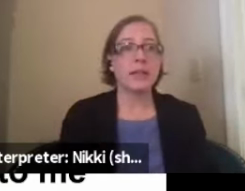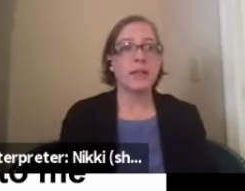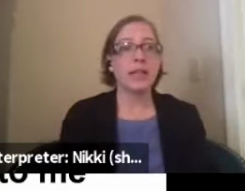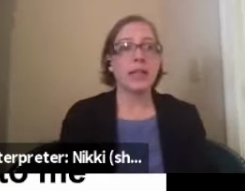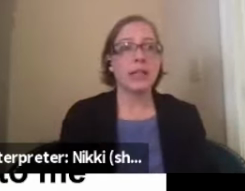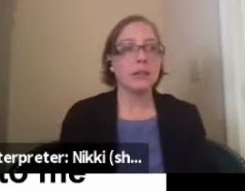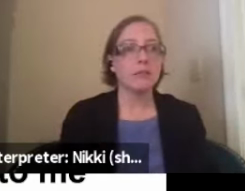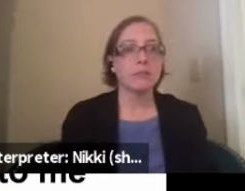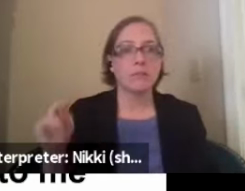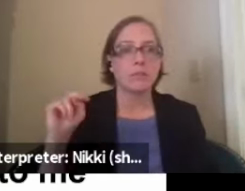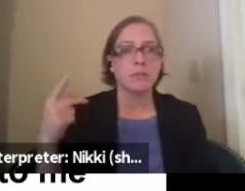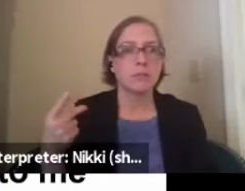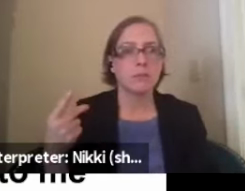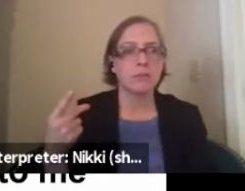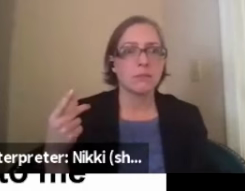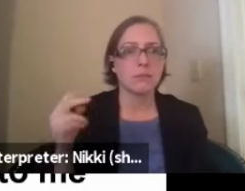says, the